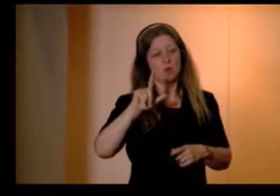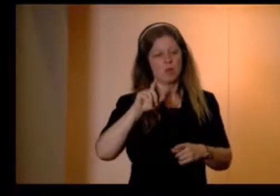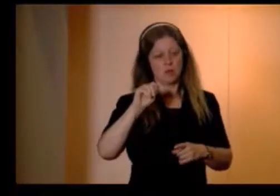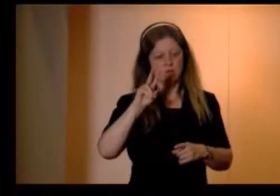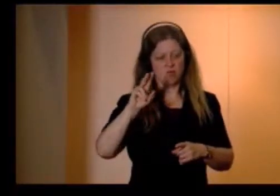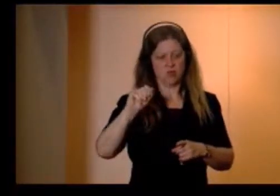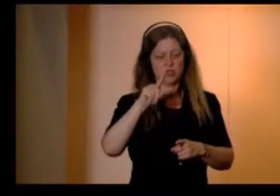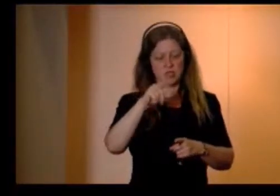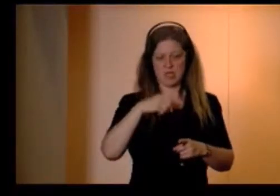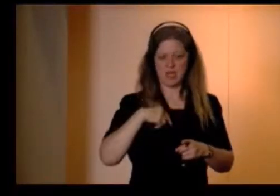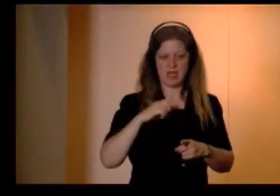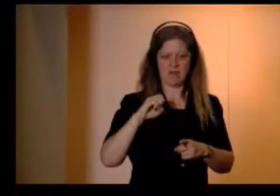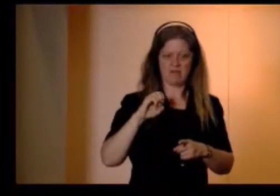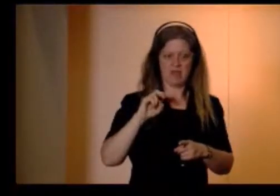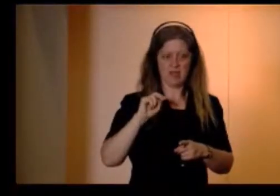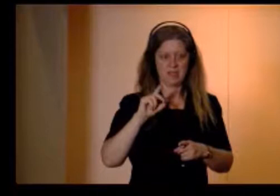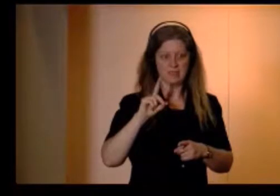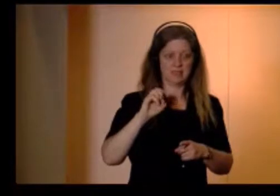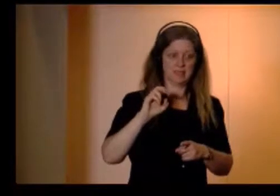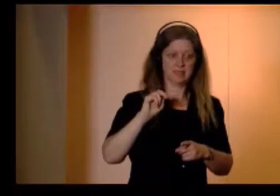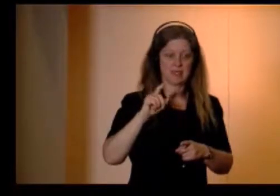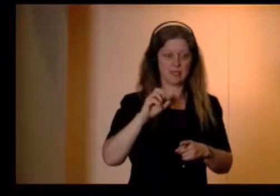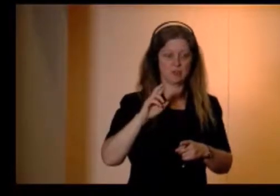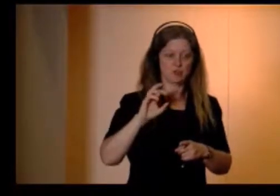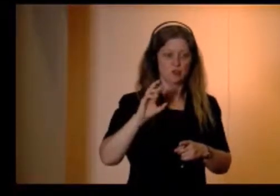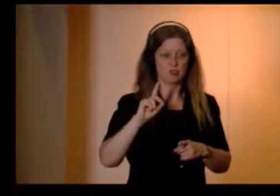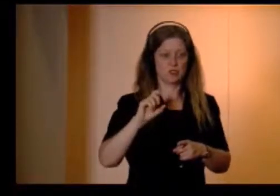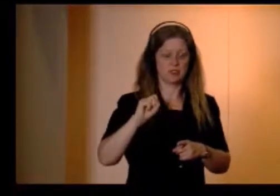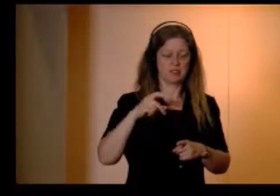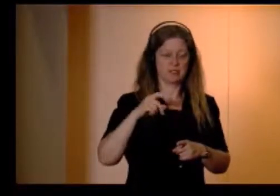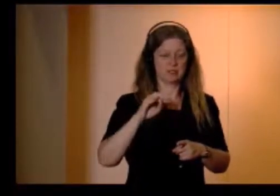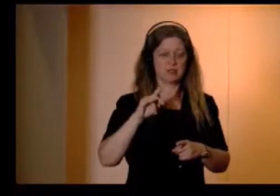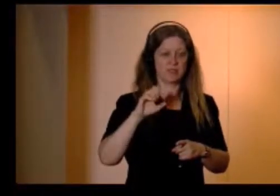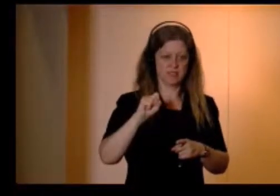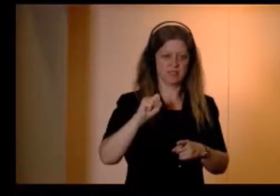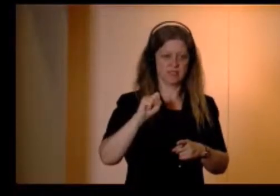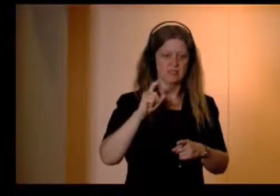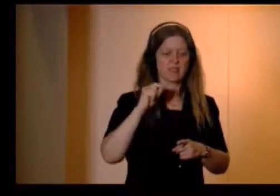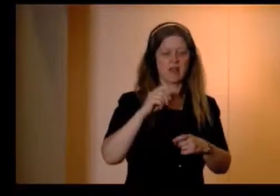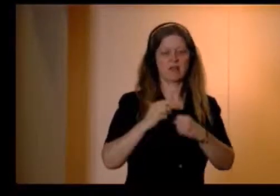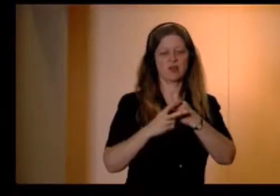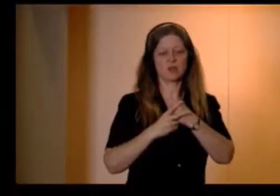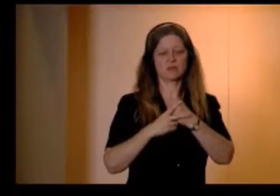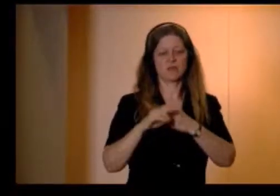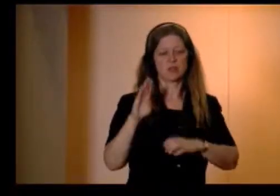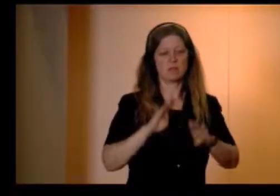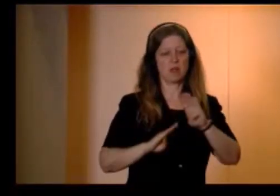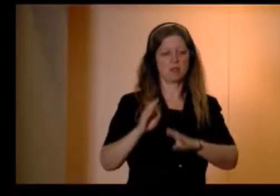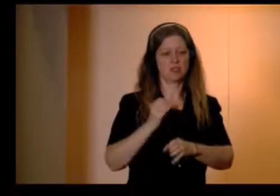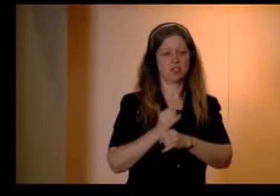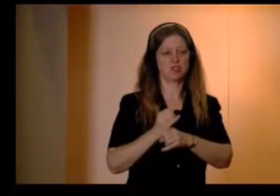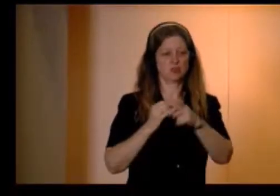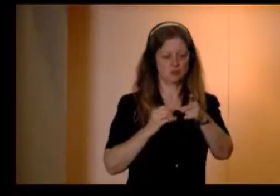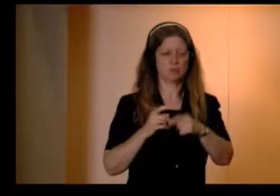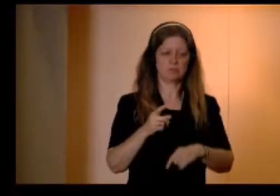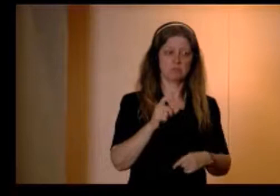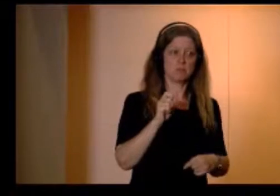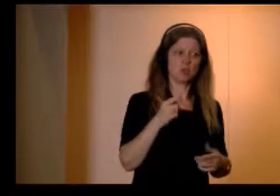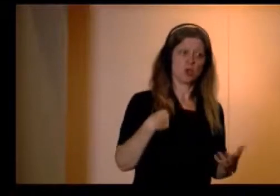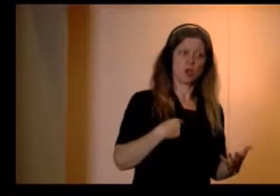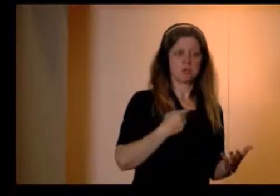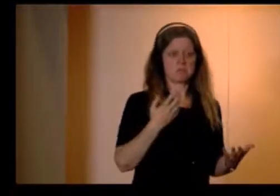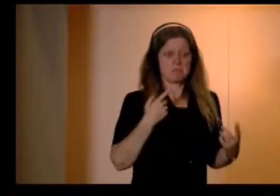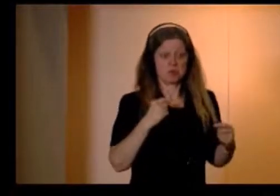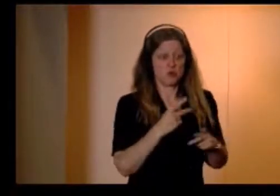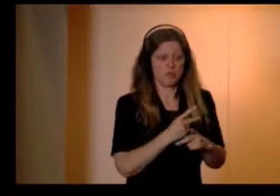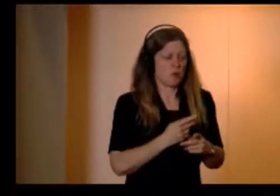Institute. And so in order to understand and gain understanding of the types of data these people are generating, we've gone out and visited them. And we've